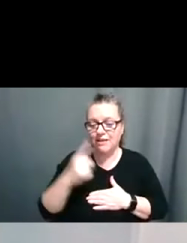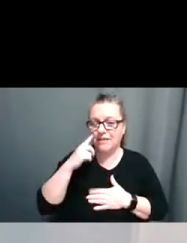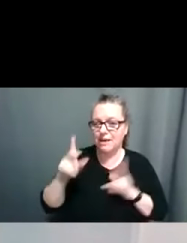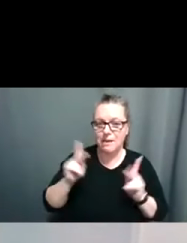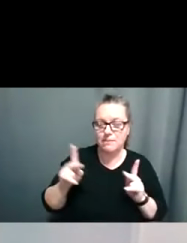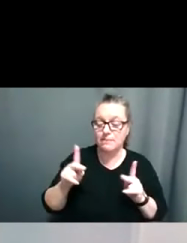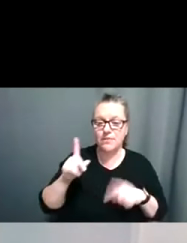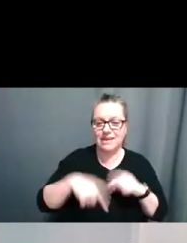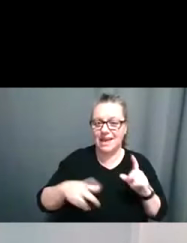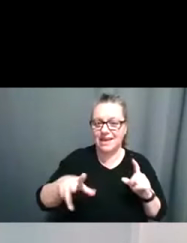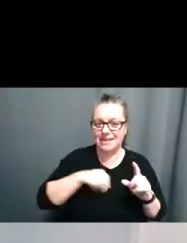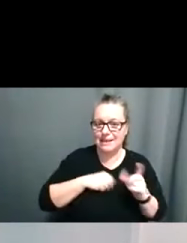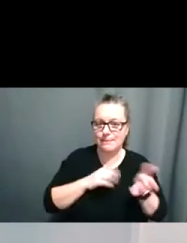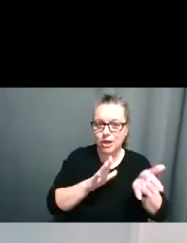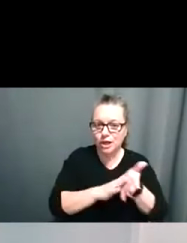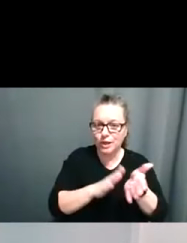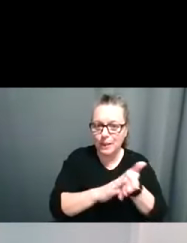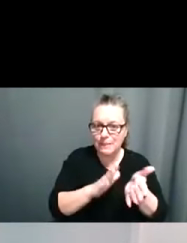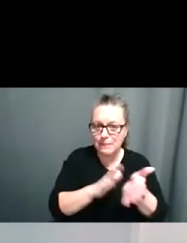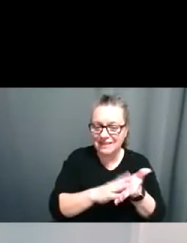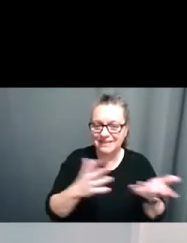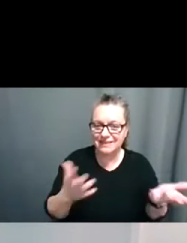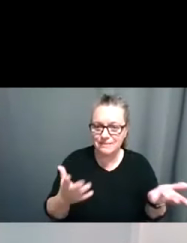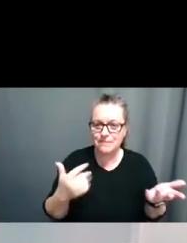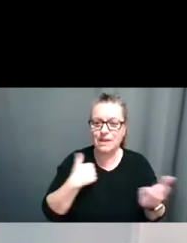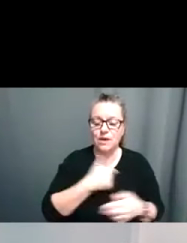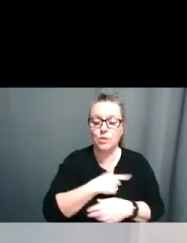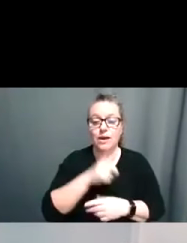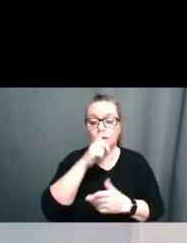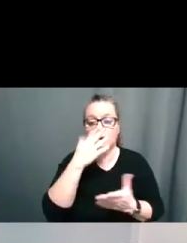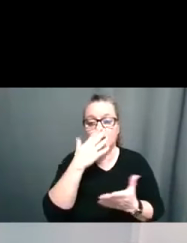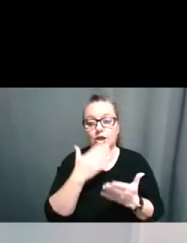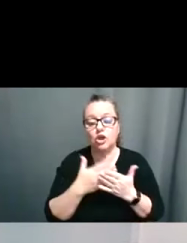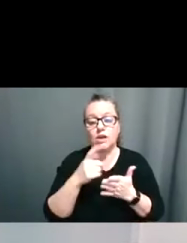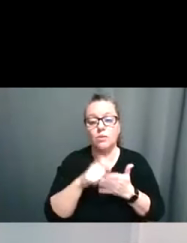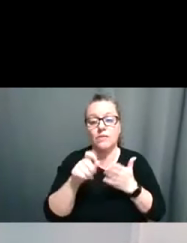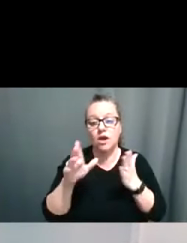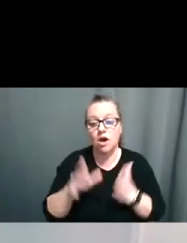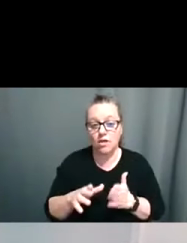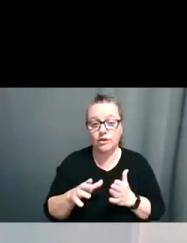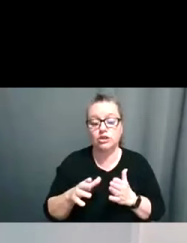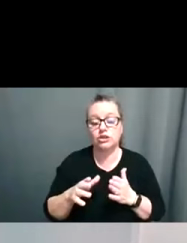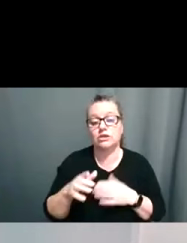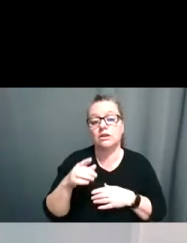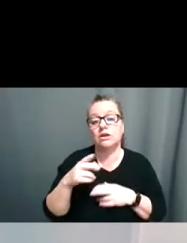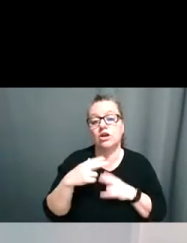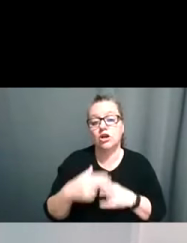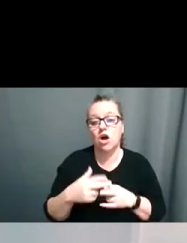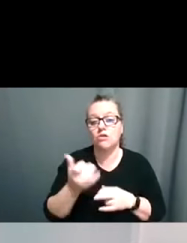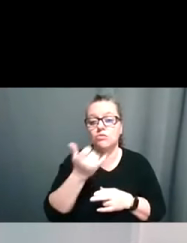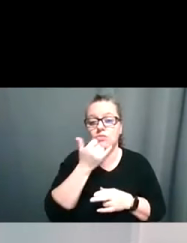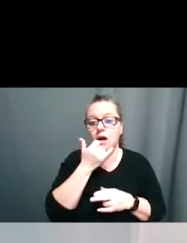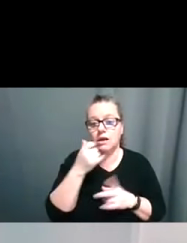take a compliment. The fact is, we are really good at what the authors of Thanks for the Feedback call wrong